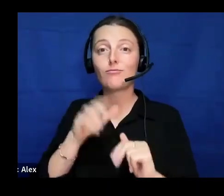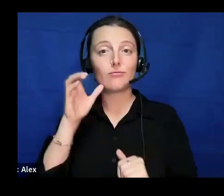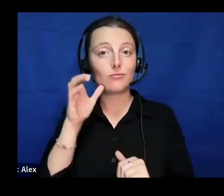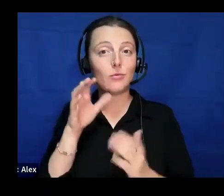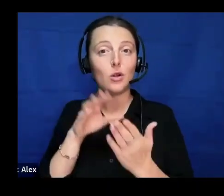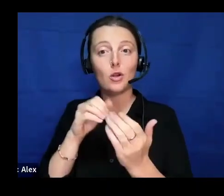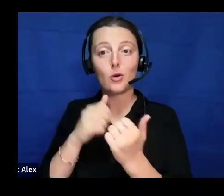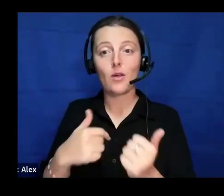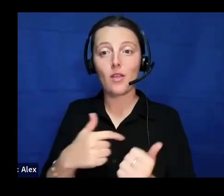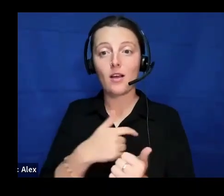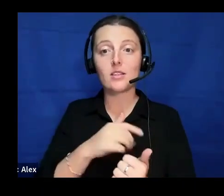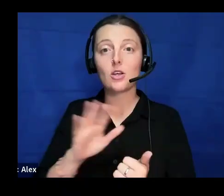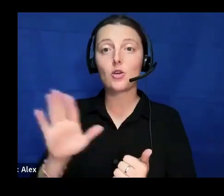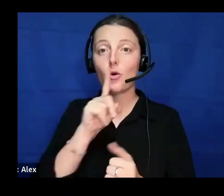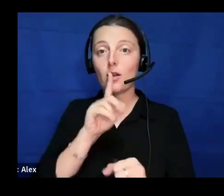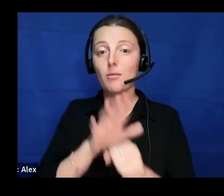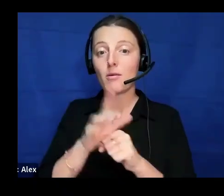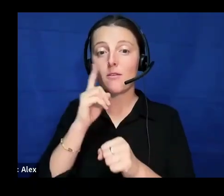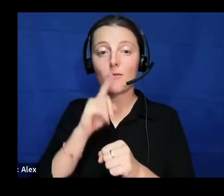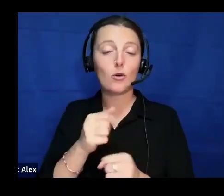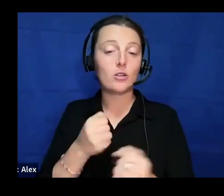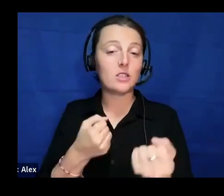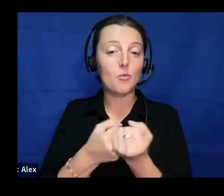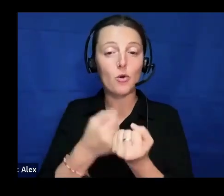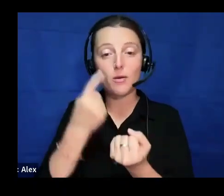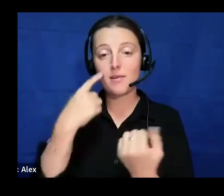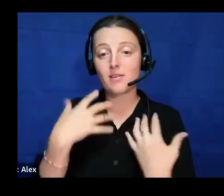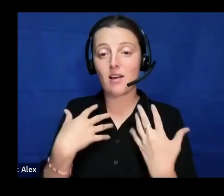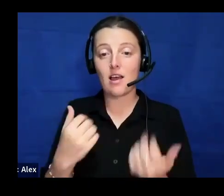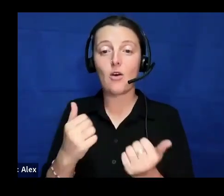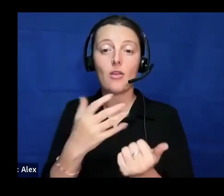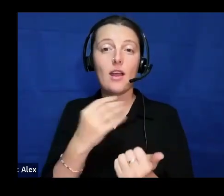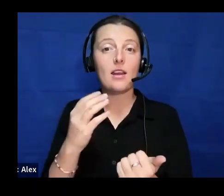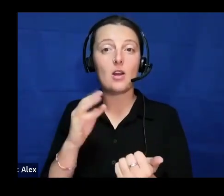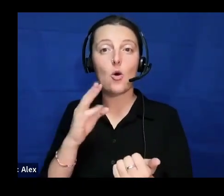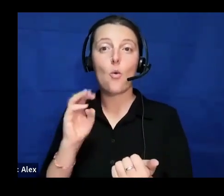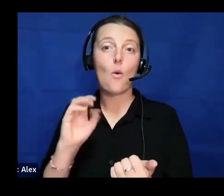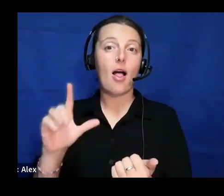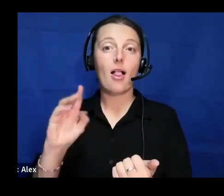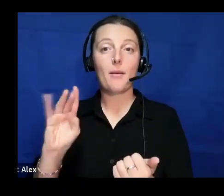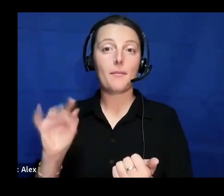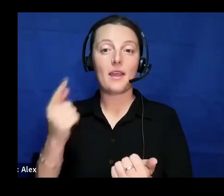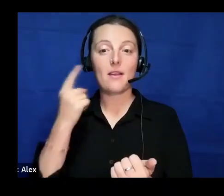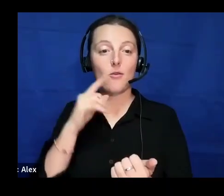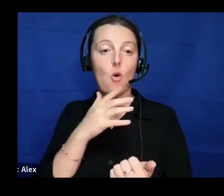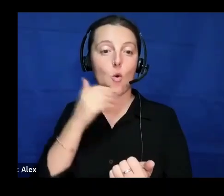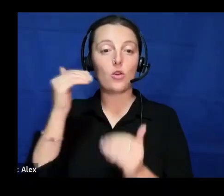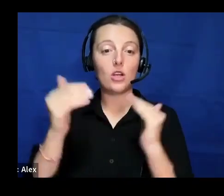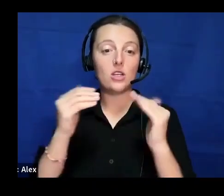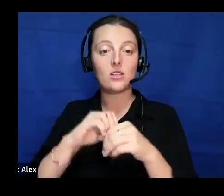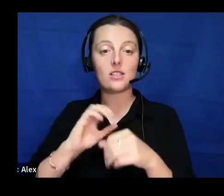and well-being of older adults in our communities makes a real difference. So have a wonderful